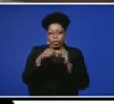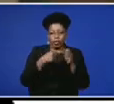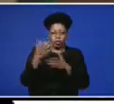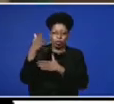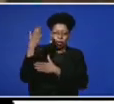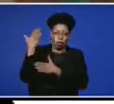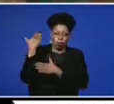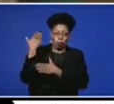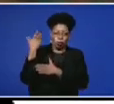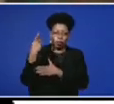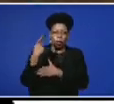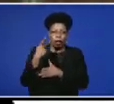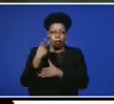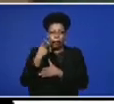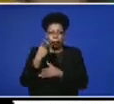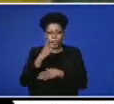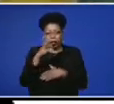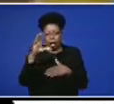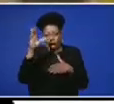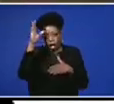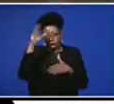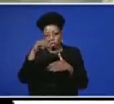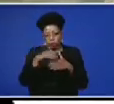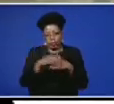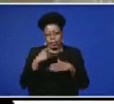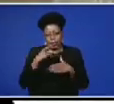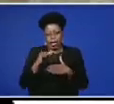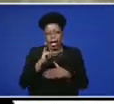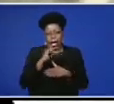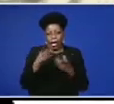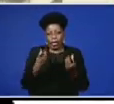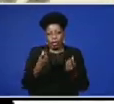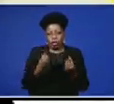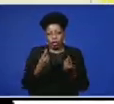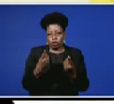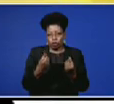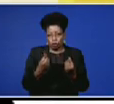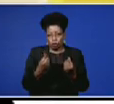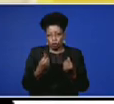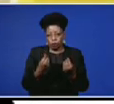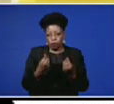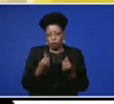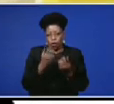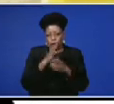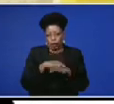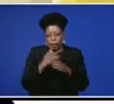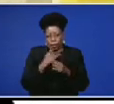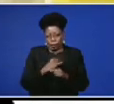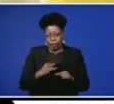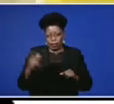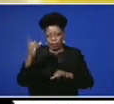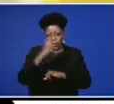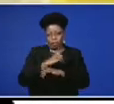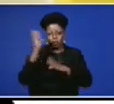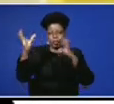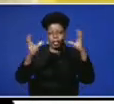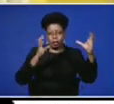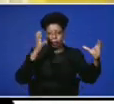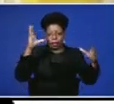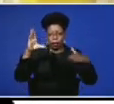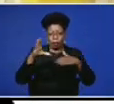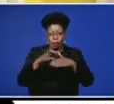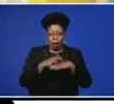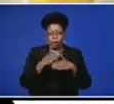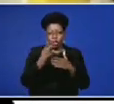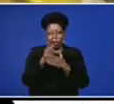Pamela and her husband Freddie Stubbs said, "I do," in front of family and friends on Independence Day. And so to celebrate their marital bliss, the young